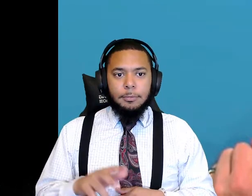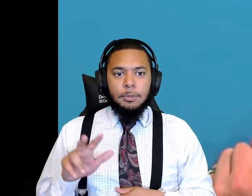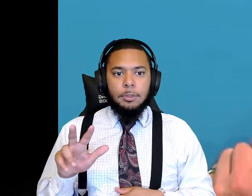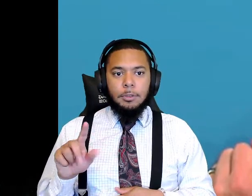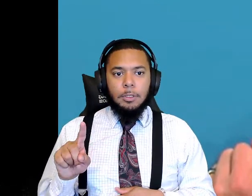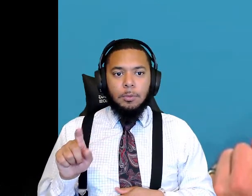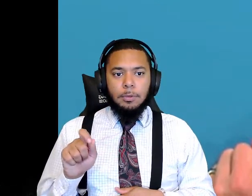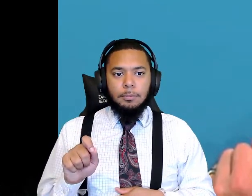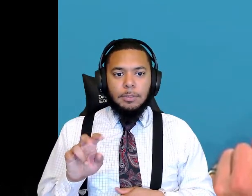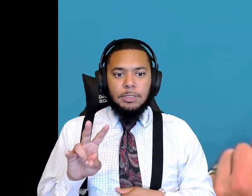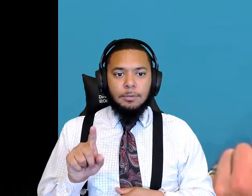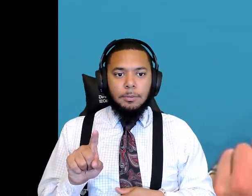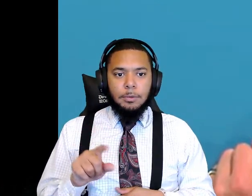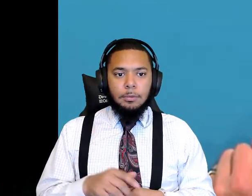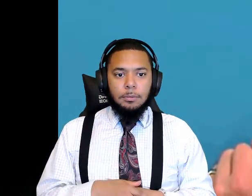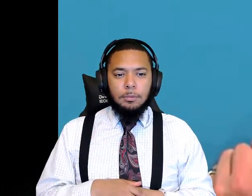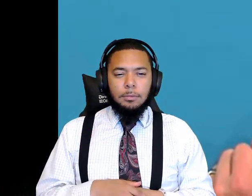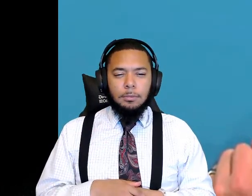31.71,